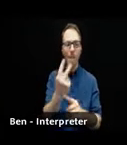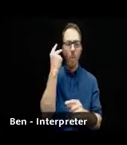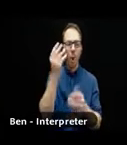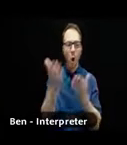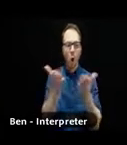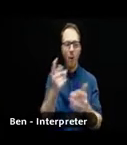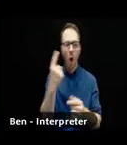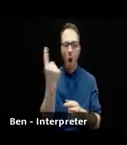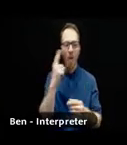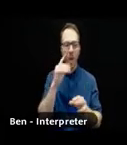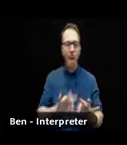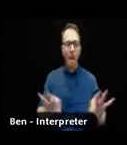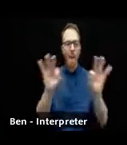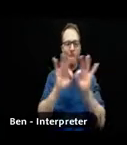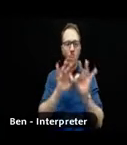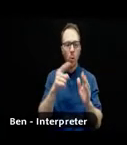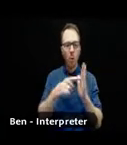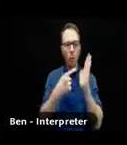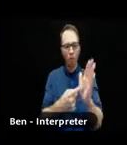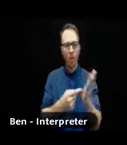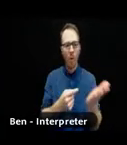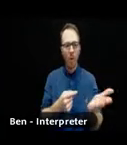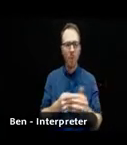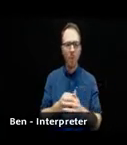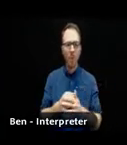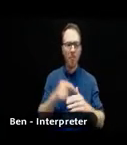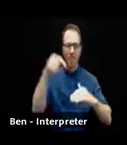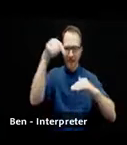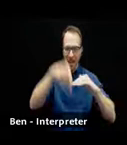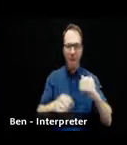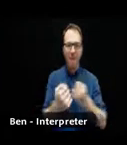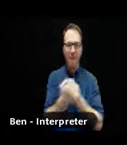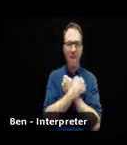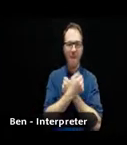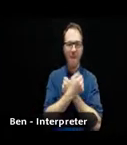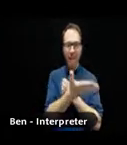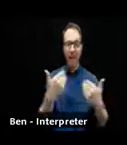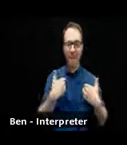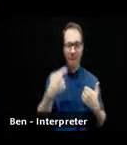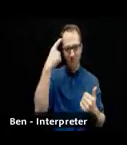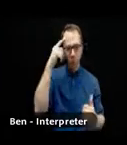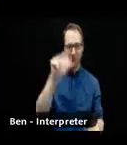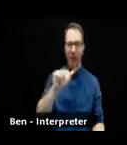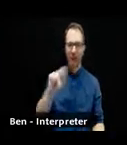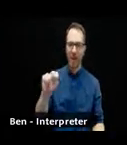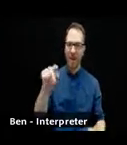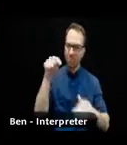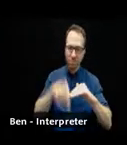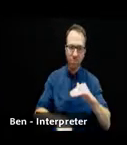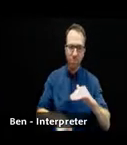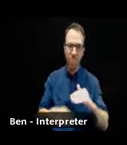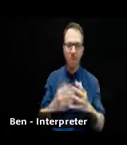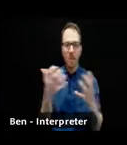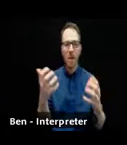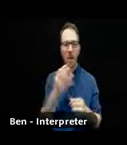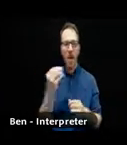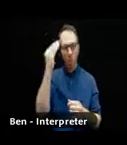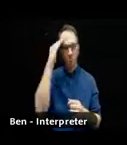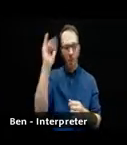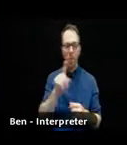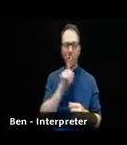always important to show this. It shows the depth of love he has for Anne. To know that really